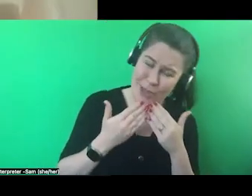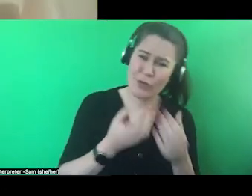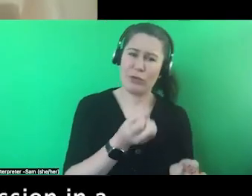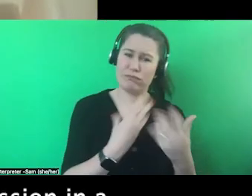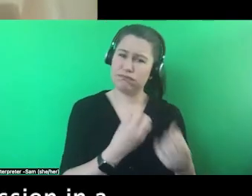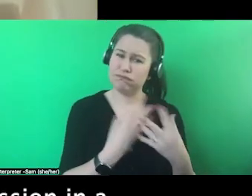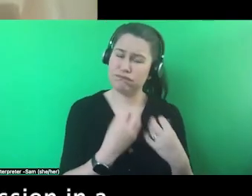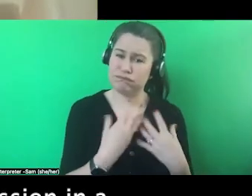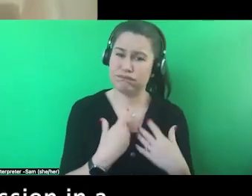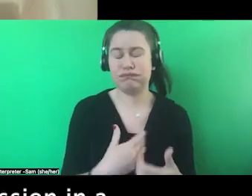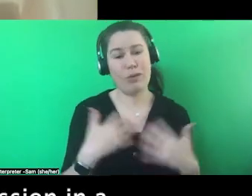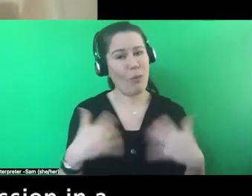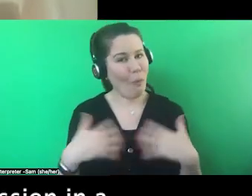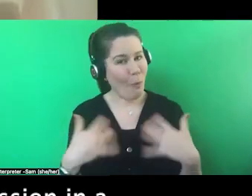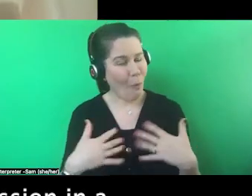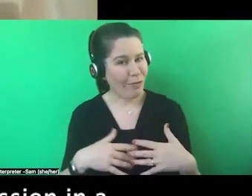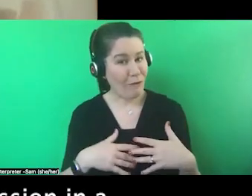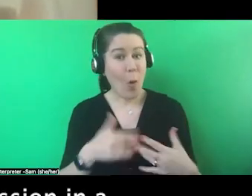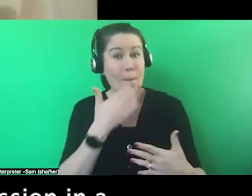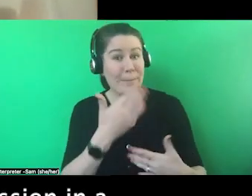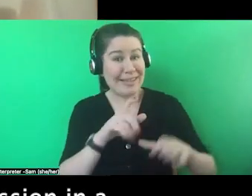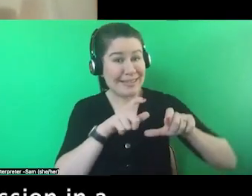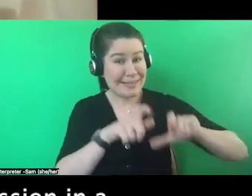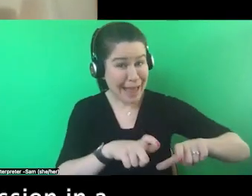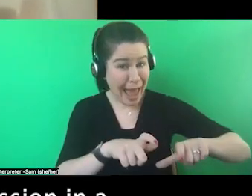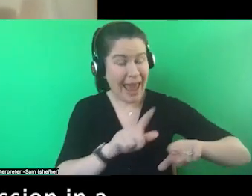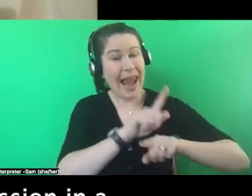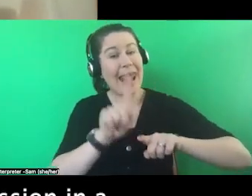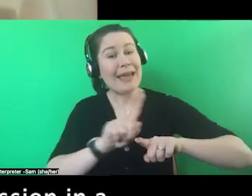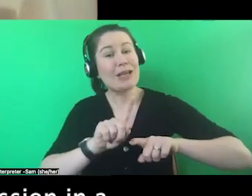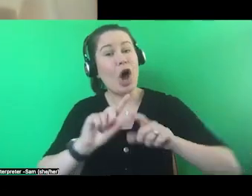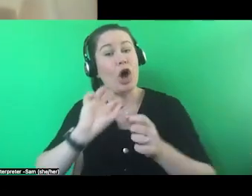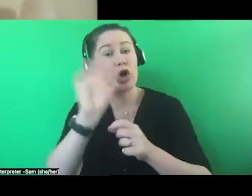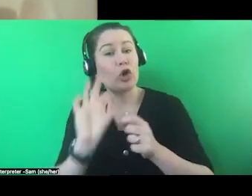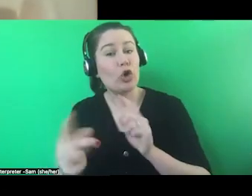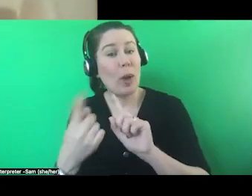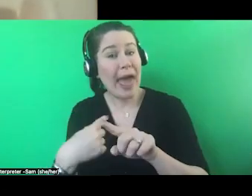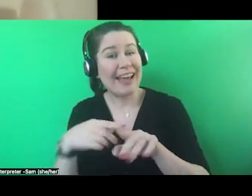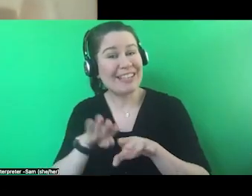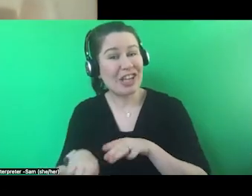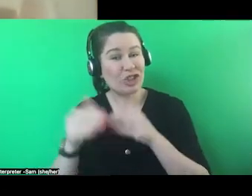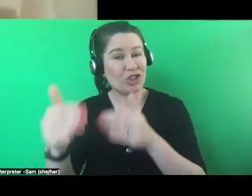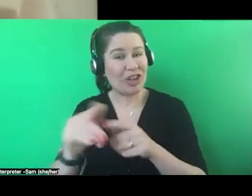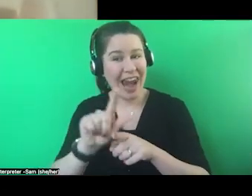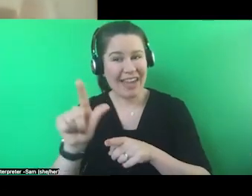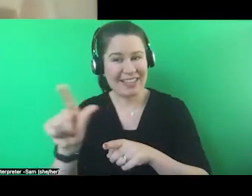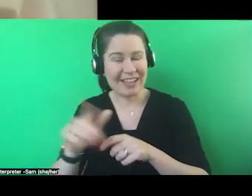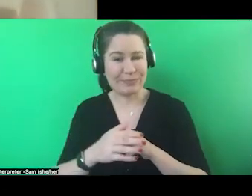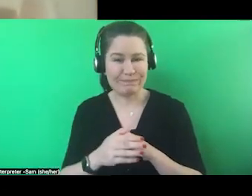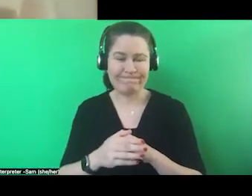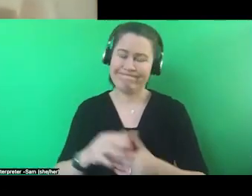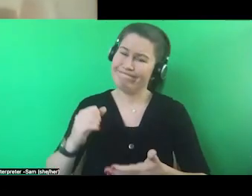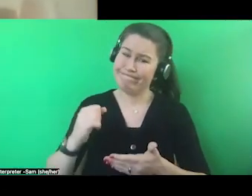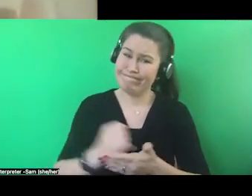contributions. So we will come back to you for the Q&A session in a moment. Unfortunately, we cannot take